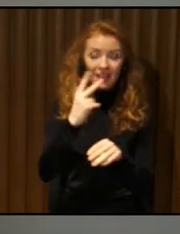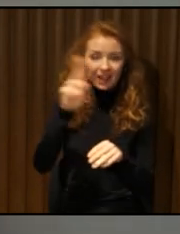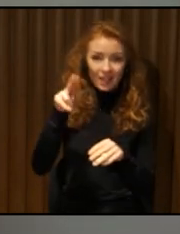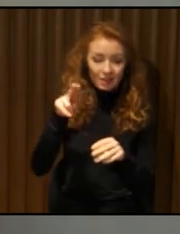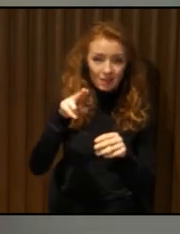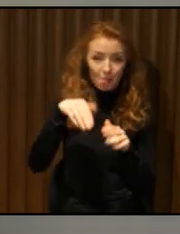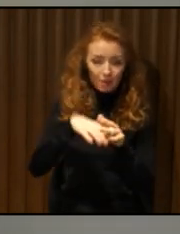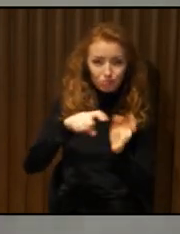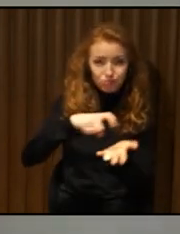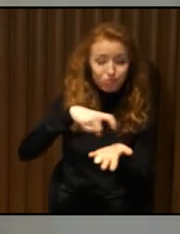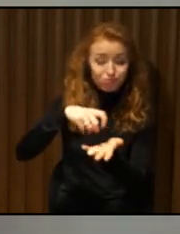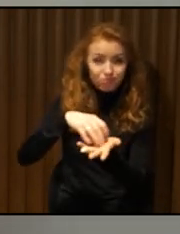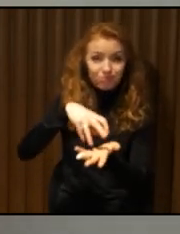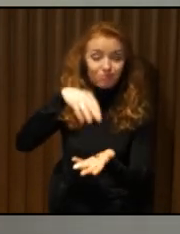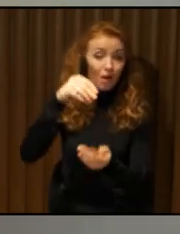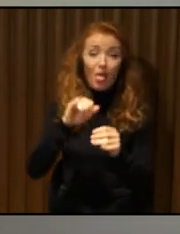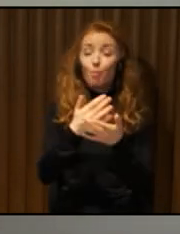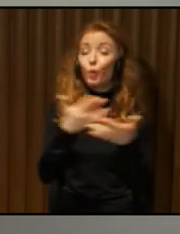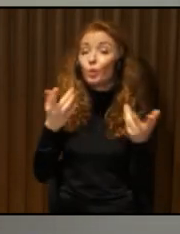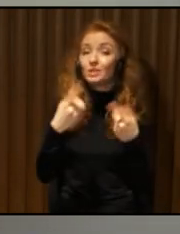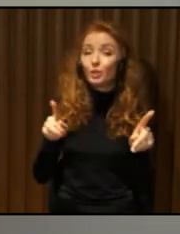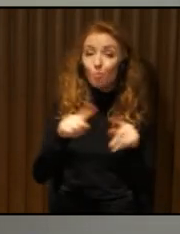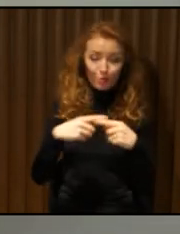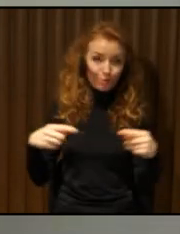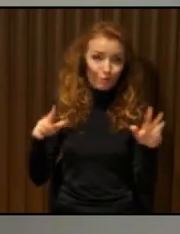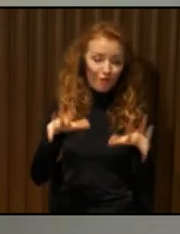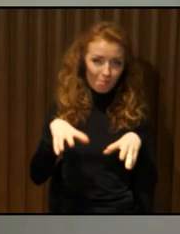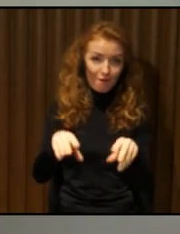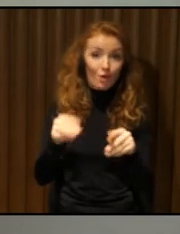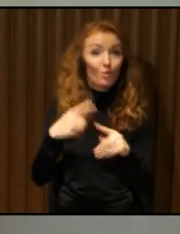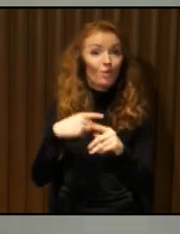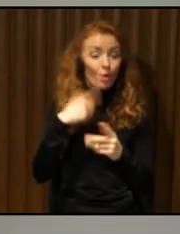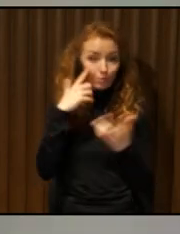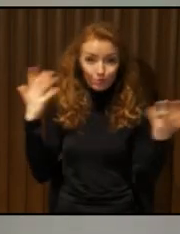other product. I think that's something which is,